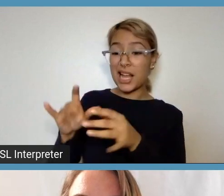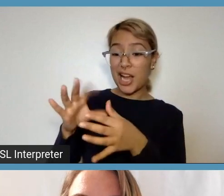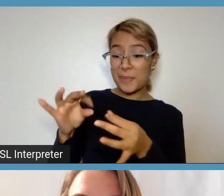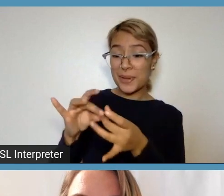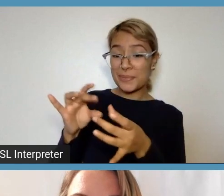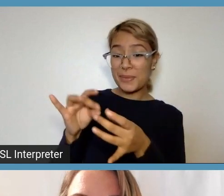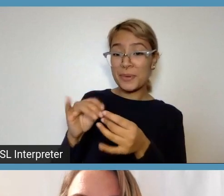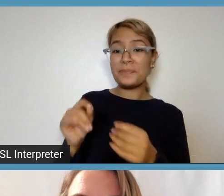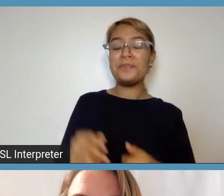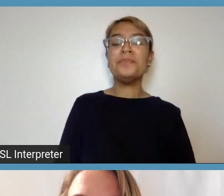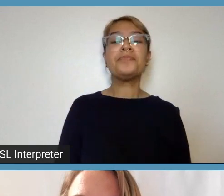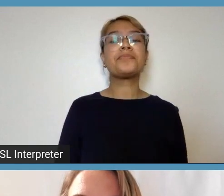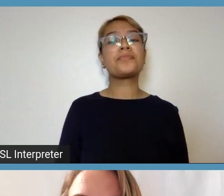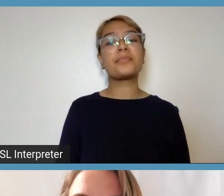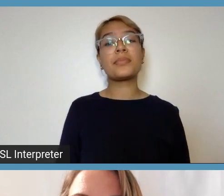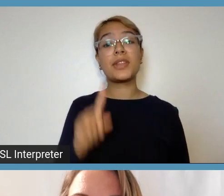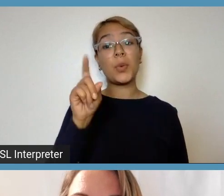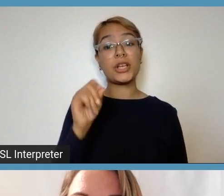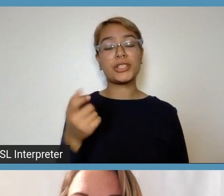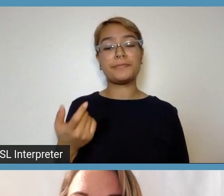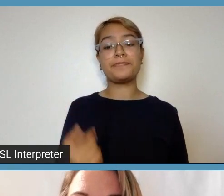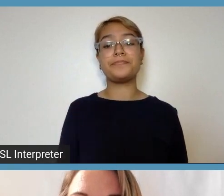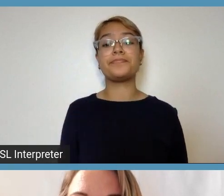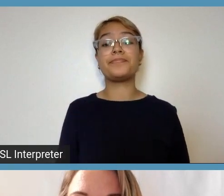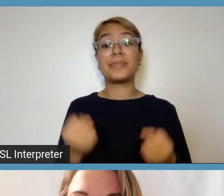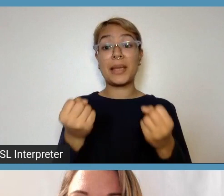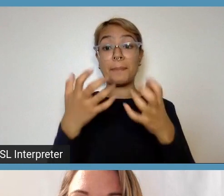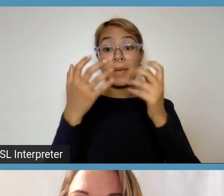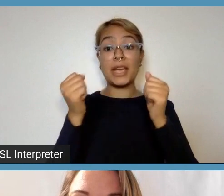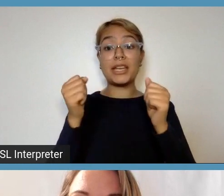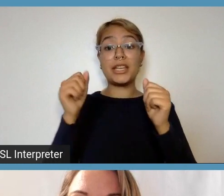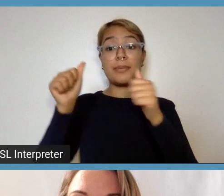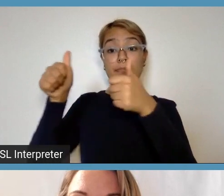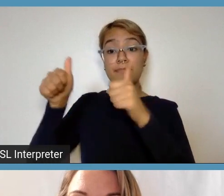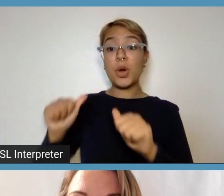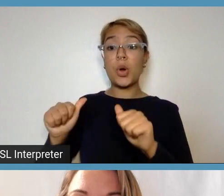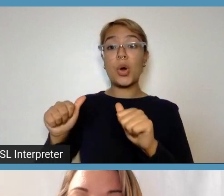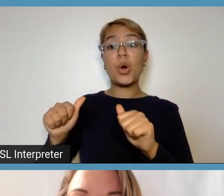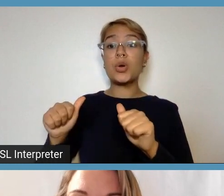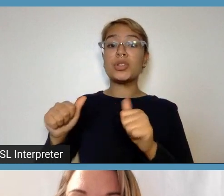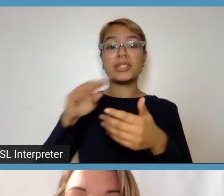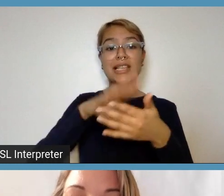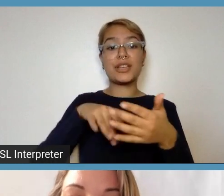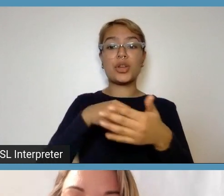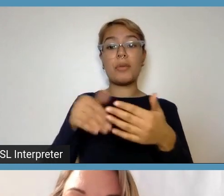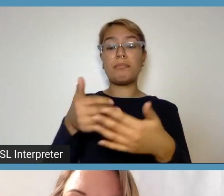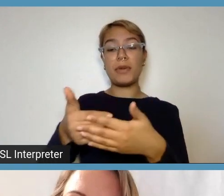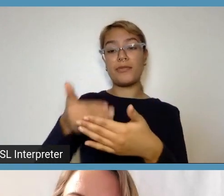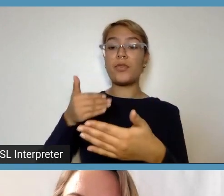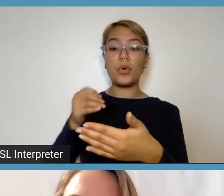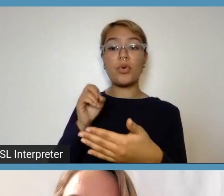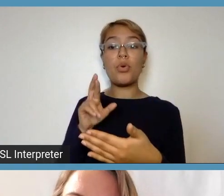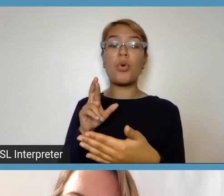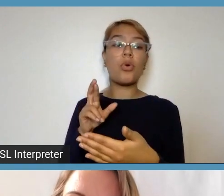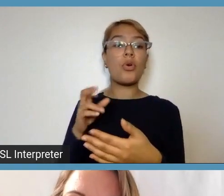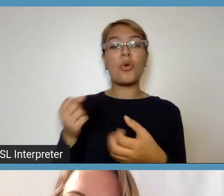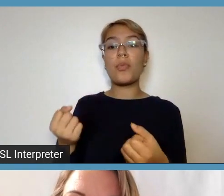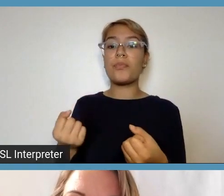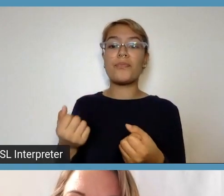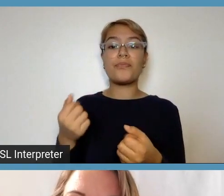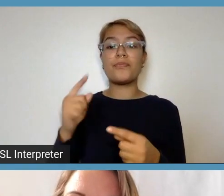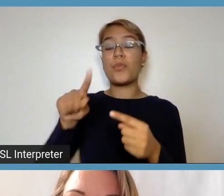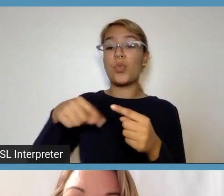Here's one that just came in. How many of your posts are scheduled in advance or pre-planned versus content that is sort of posted on the fly?